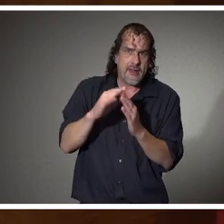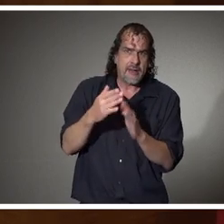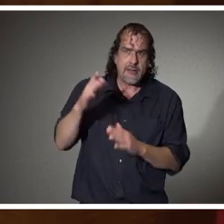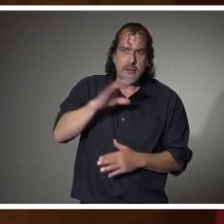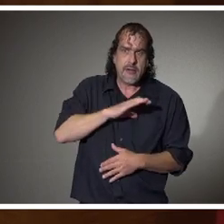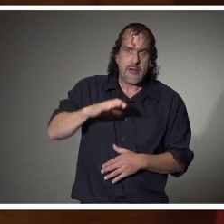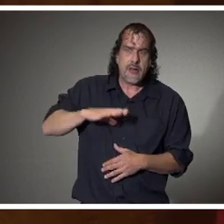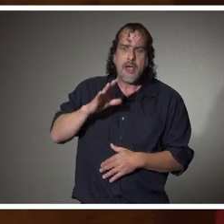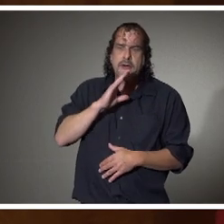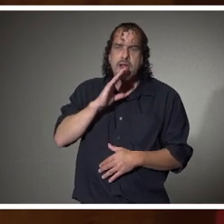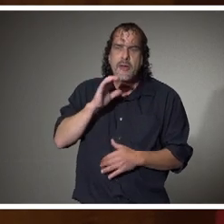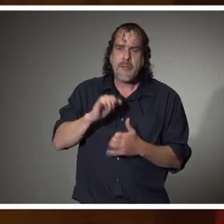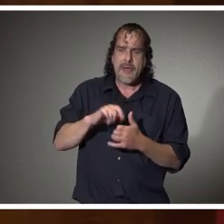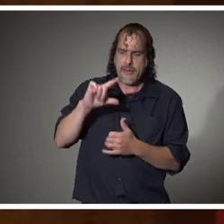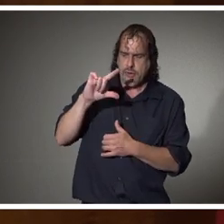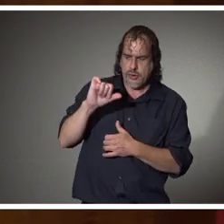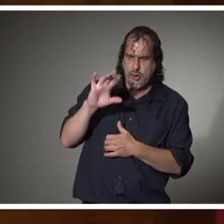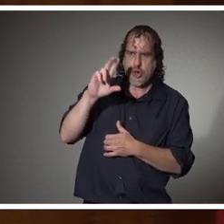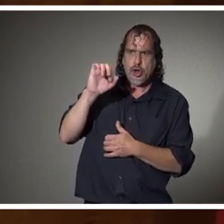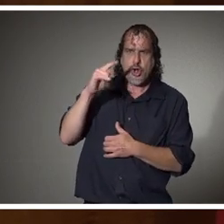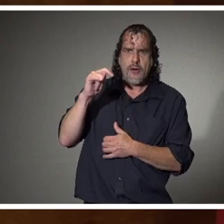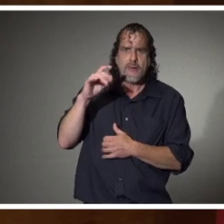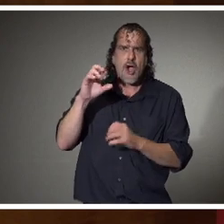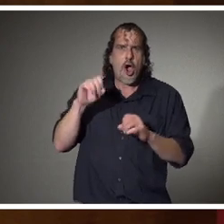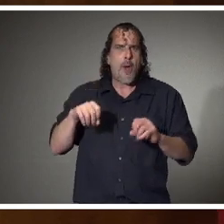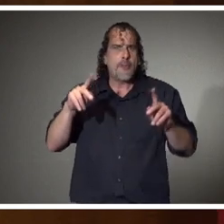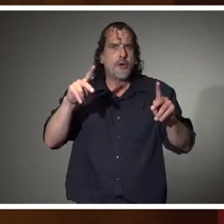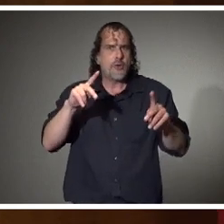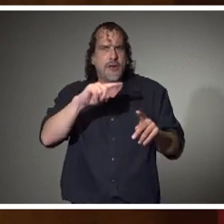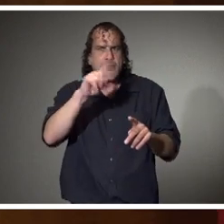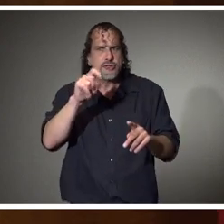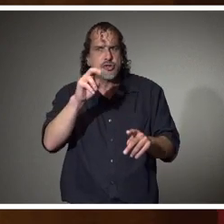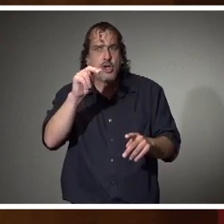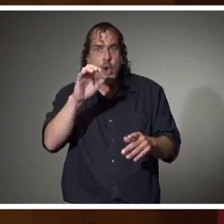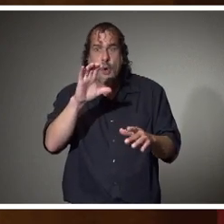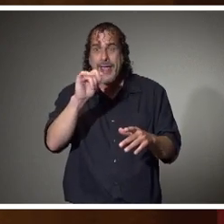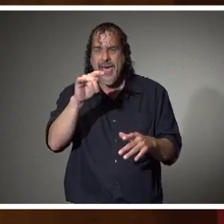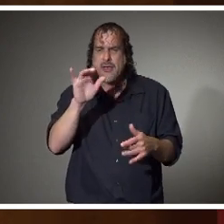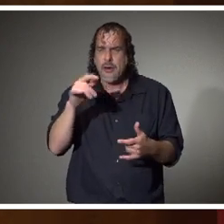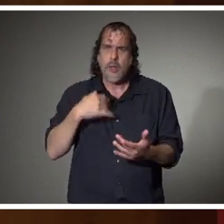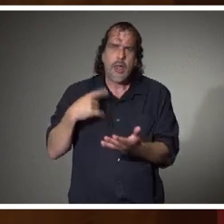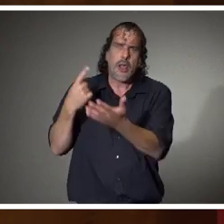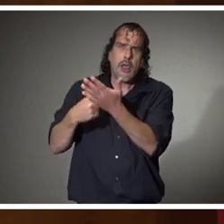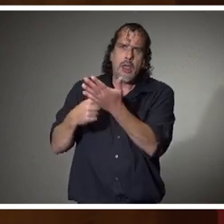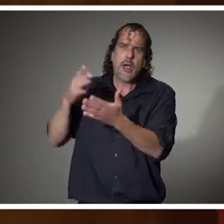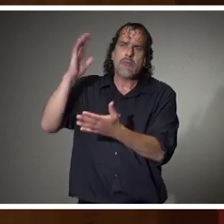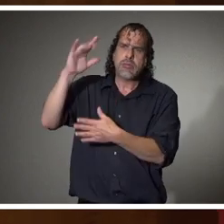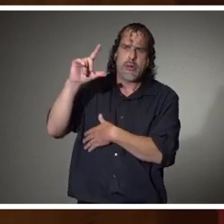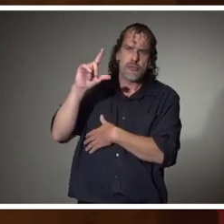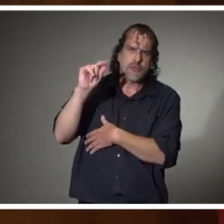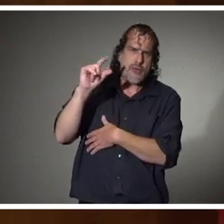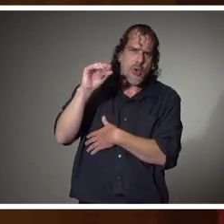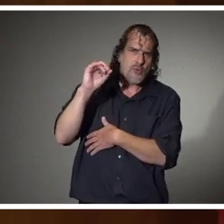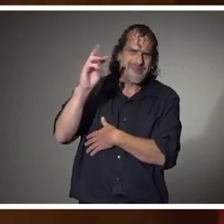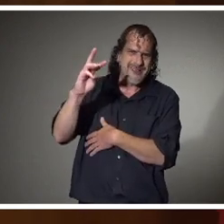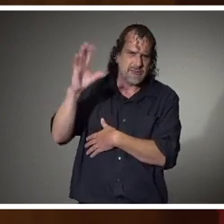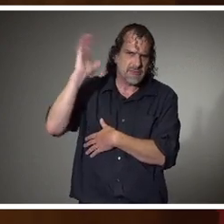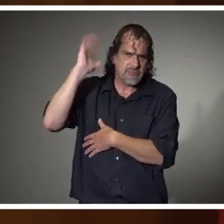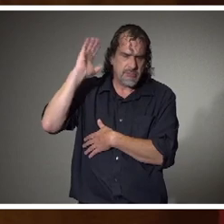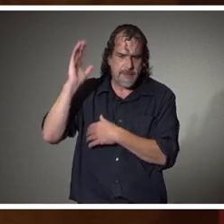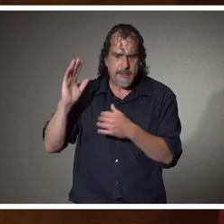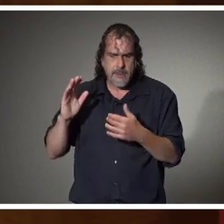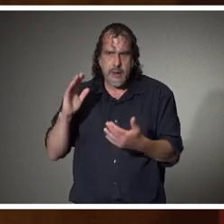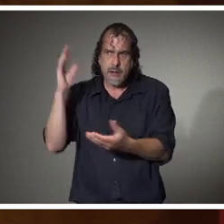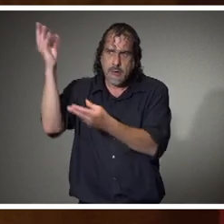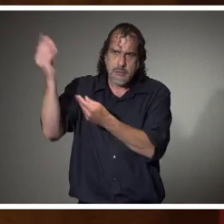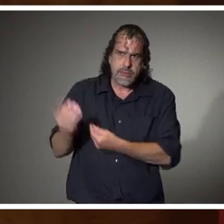Gulf Opportunity Zone Act of 2006. So we went up and talked about that before the Senate Finance Committee. Money flowed